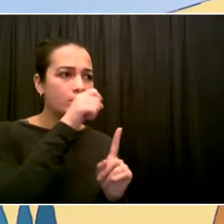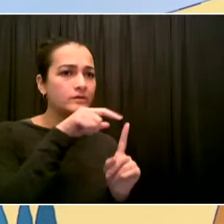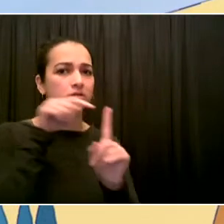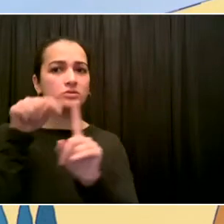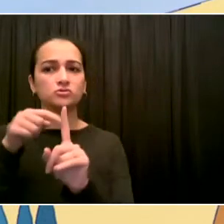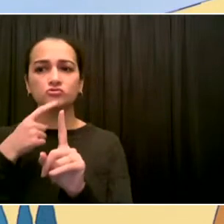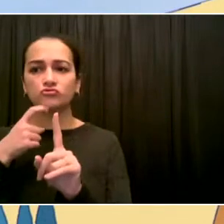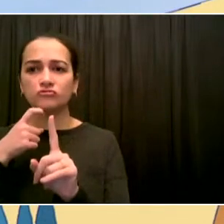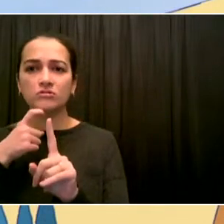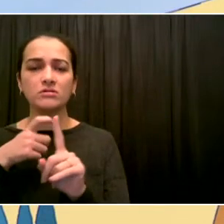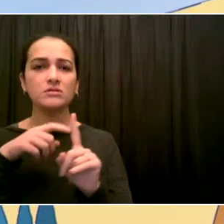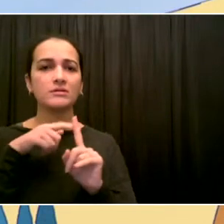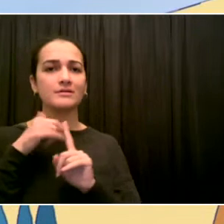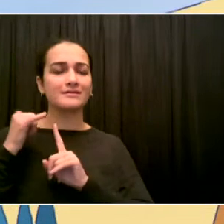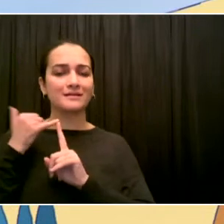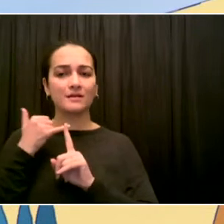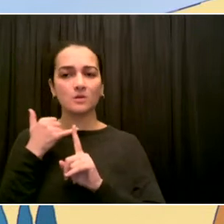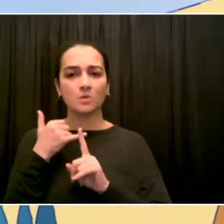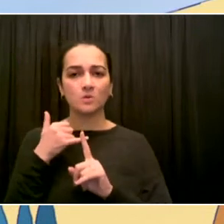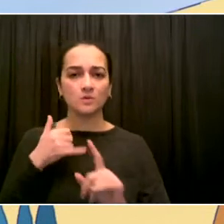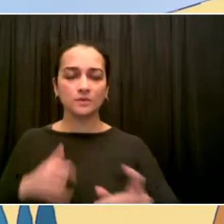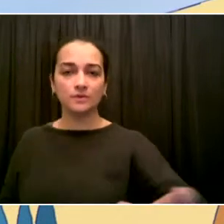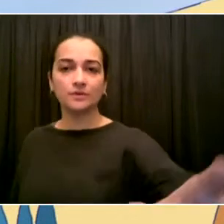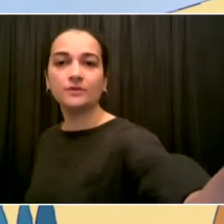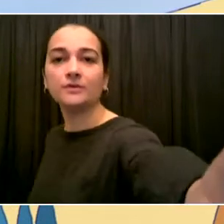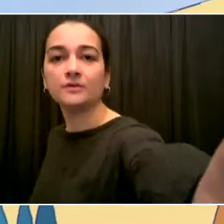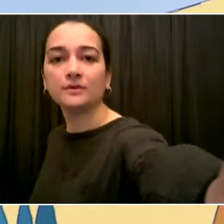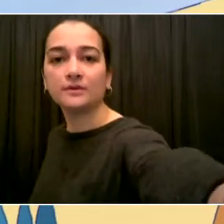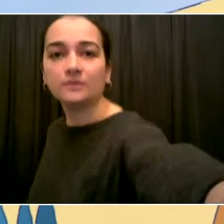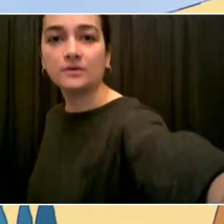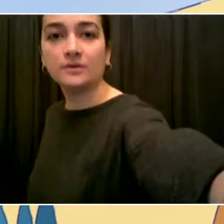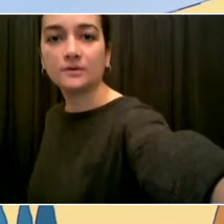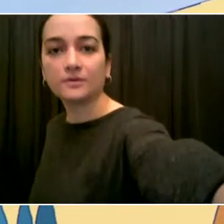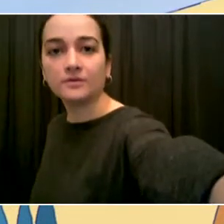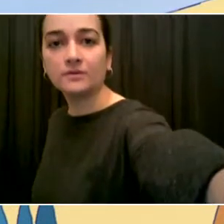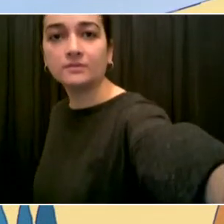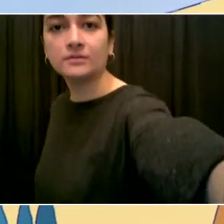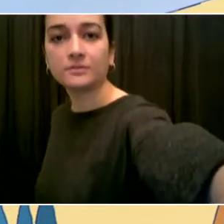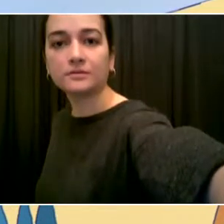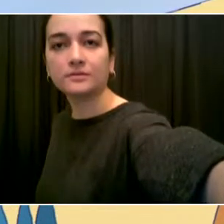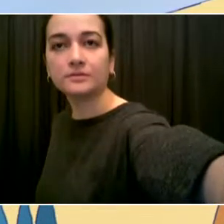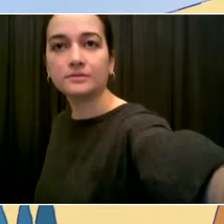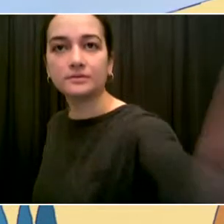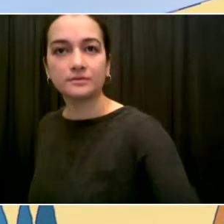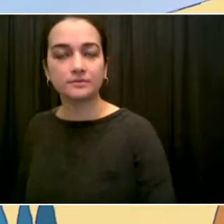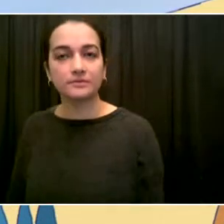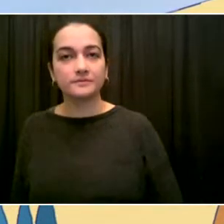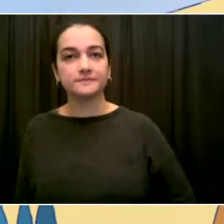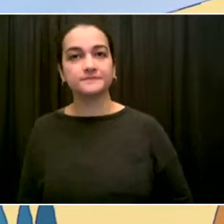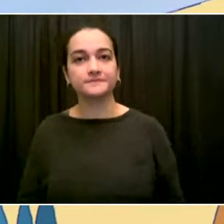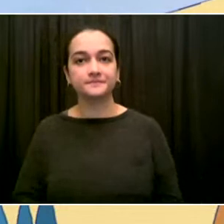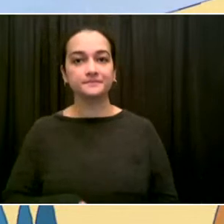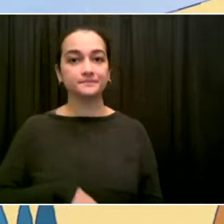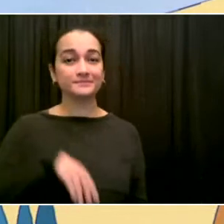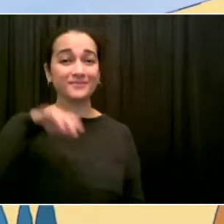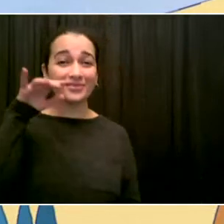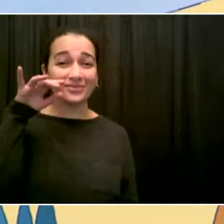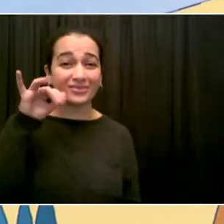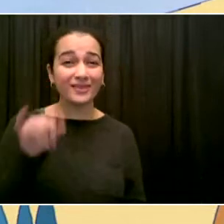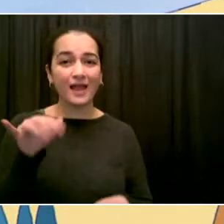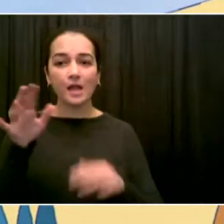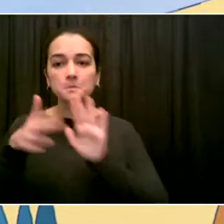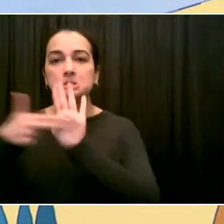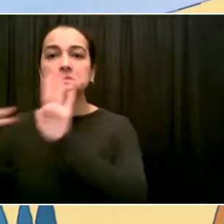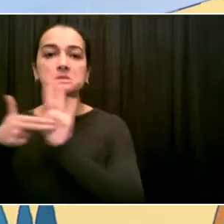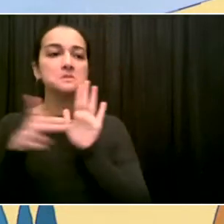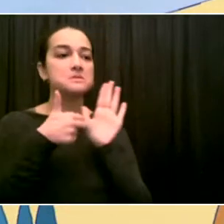of difficulties you had with the state where they forced you to, or didn't allow you to do something you wanted to, and in hindsight, do you feel you maybe should have stood up